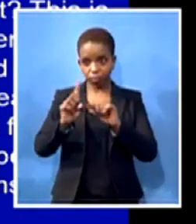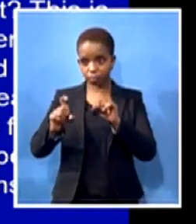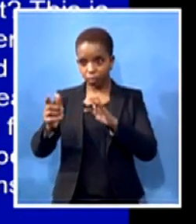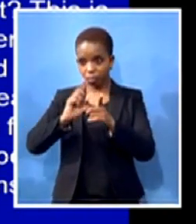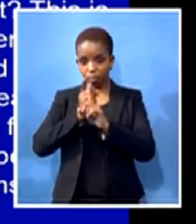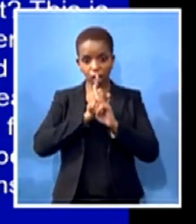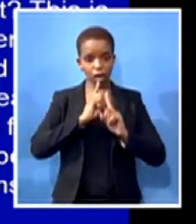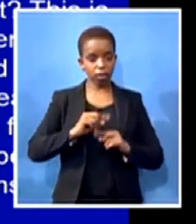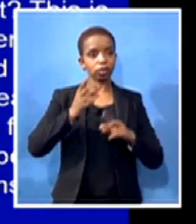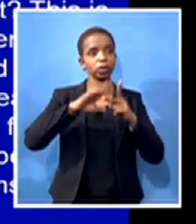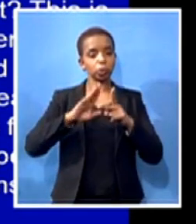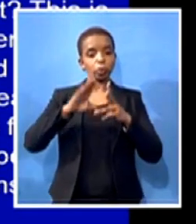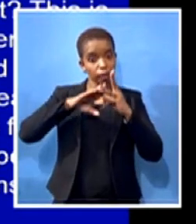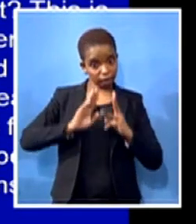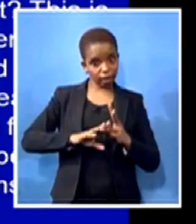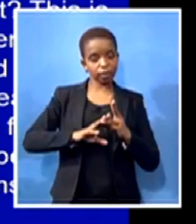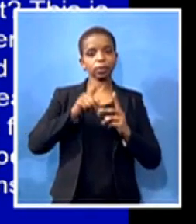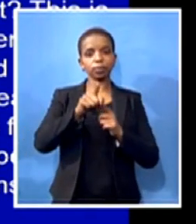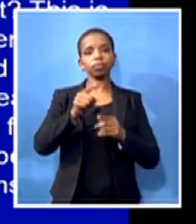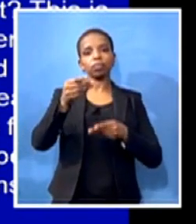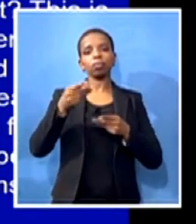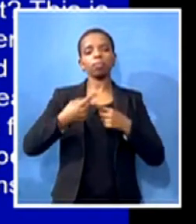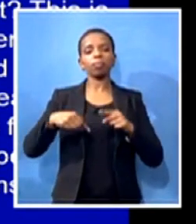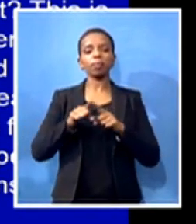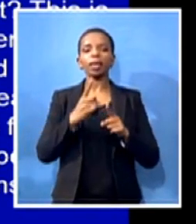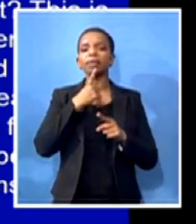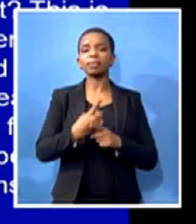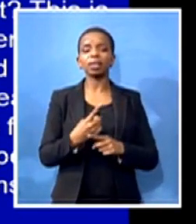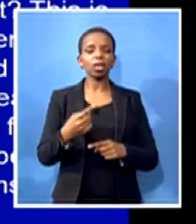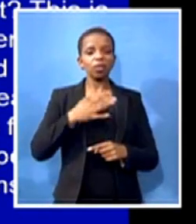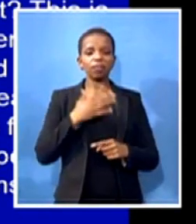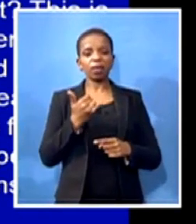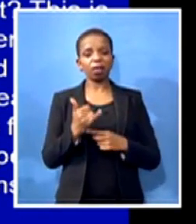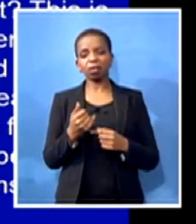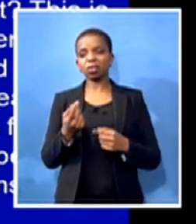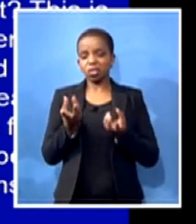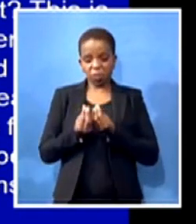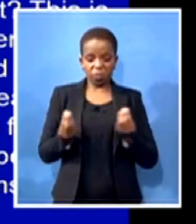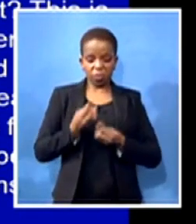like children, being micromanaged and punished,